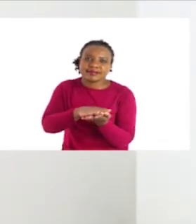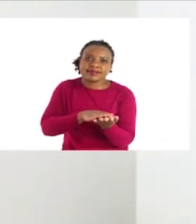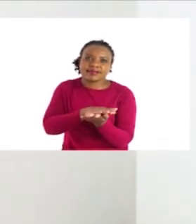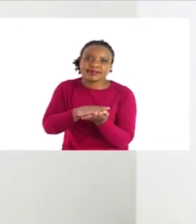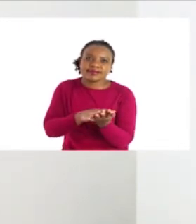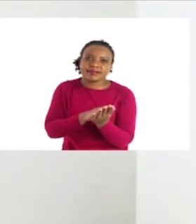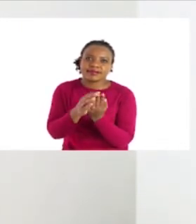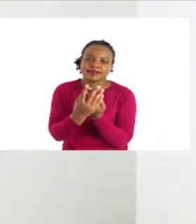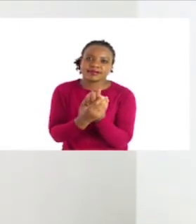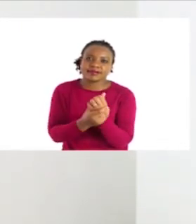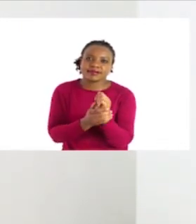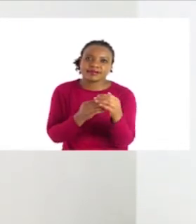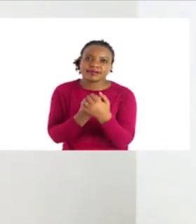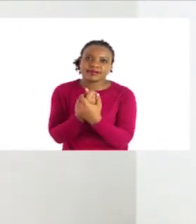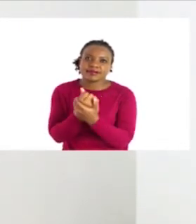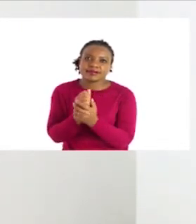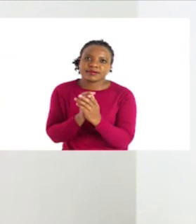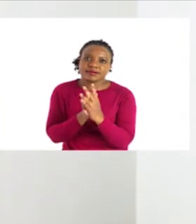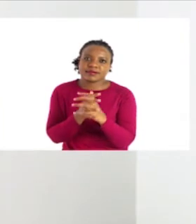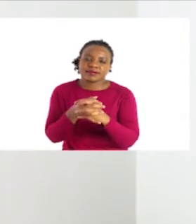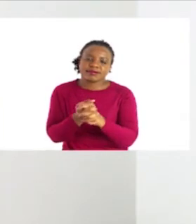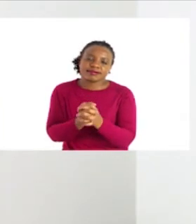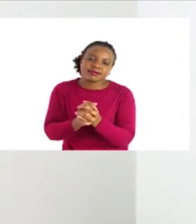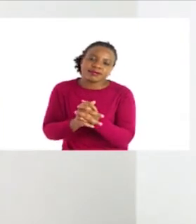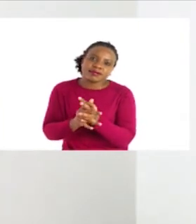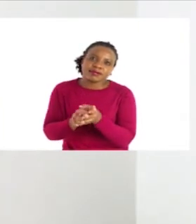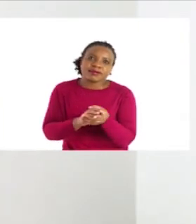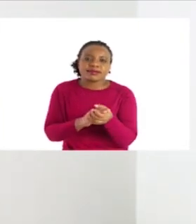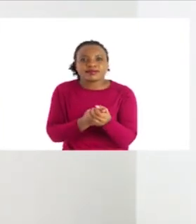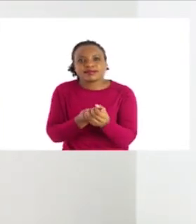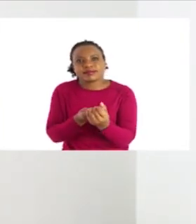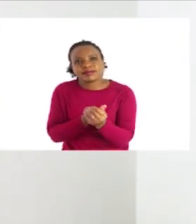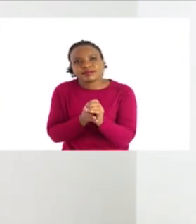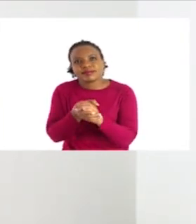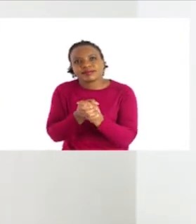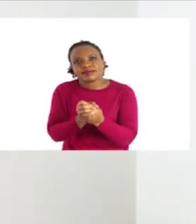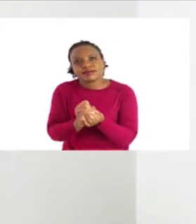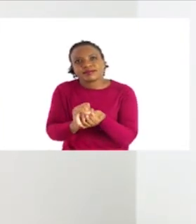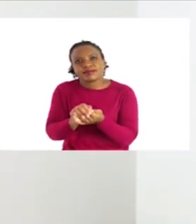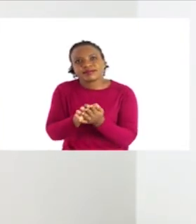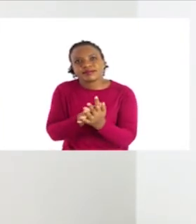In and out, in between our fingers.